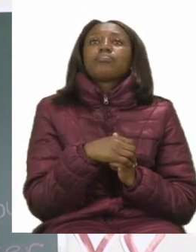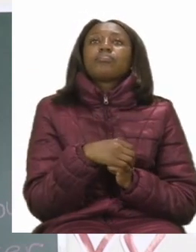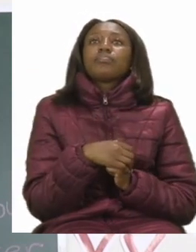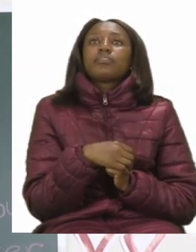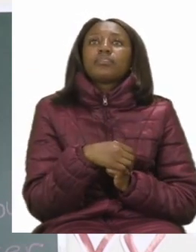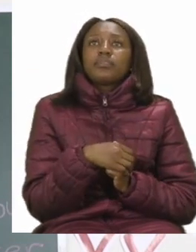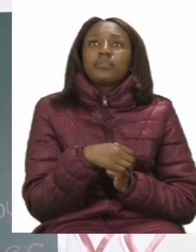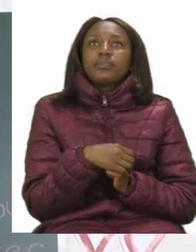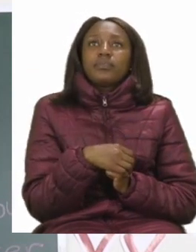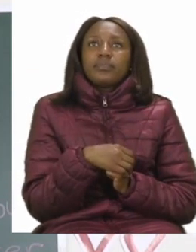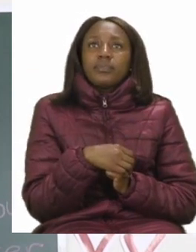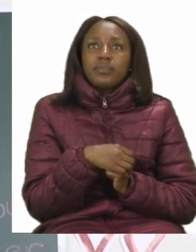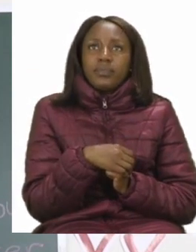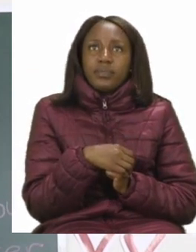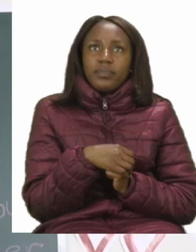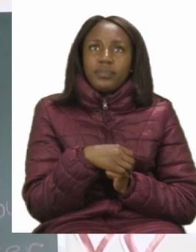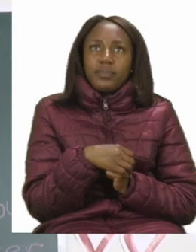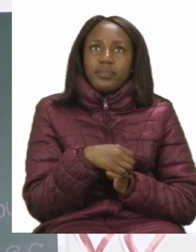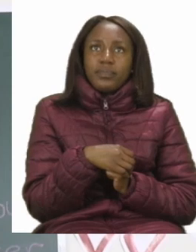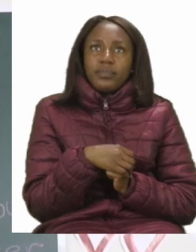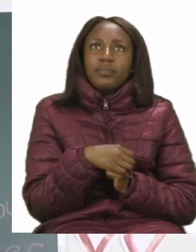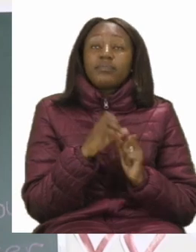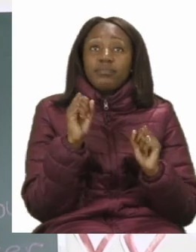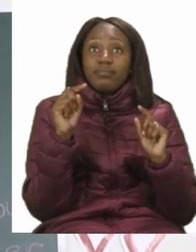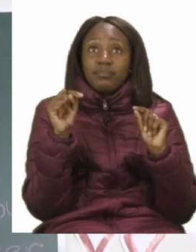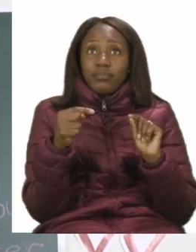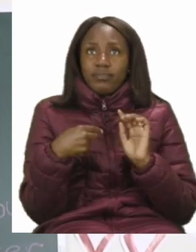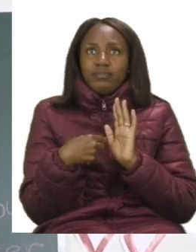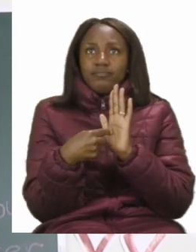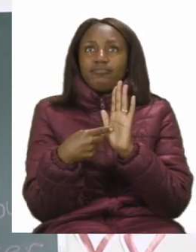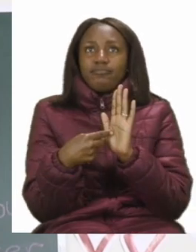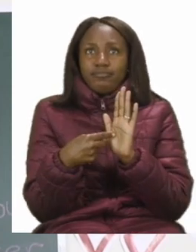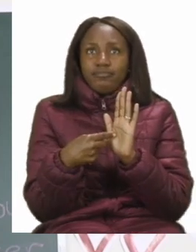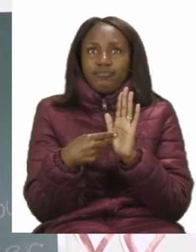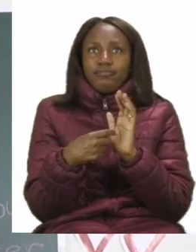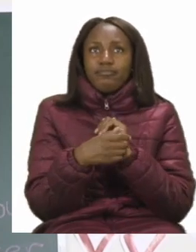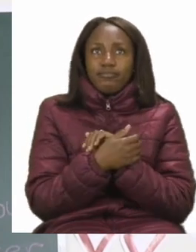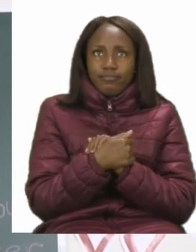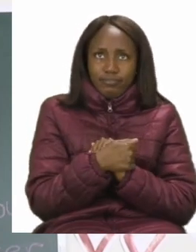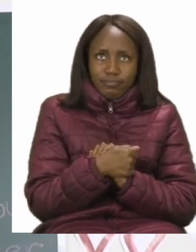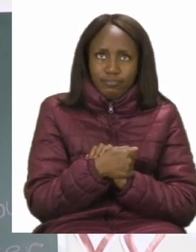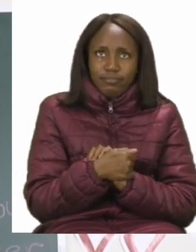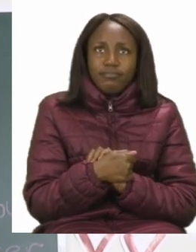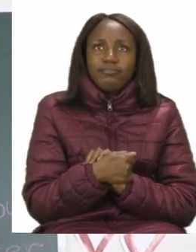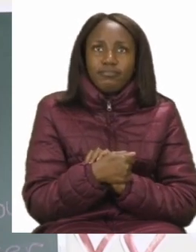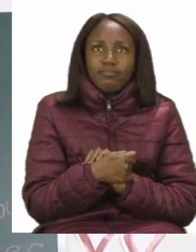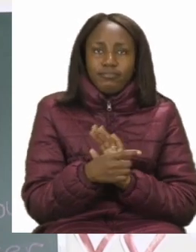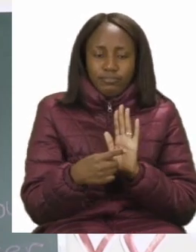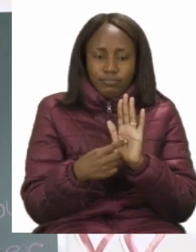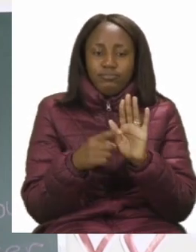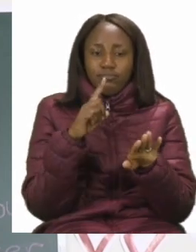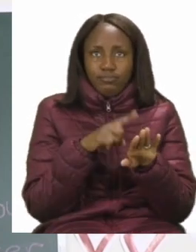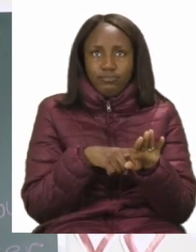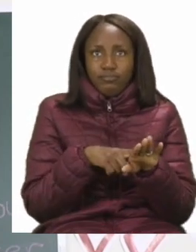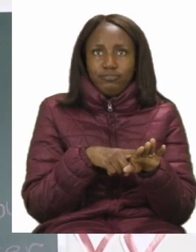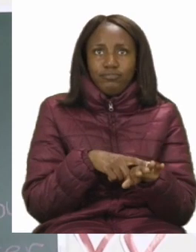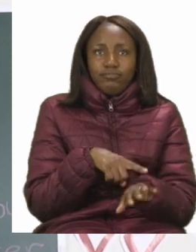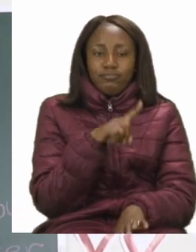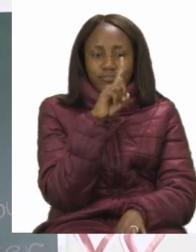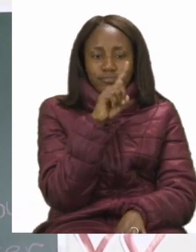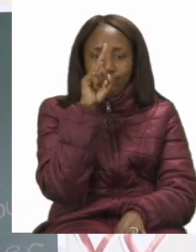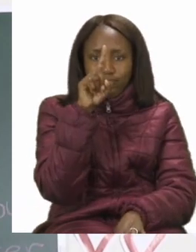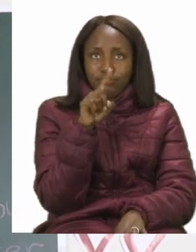2:30. Okay, now all we have to do now is draw in the hands.